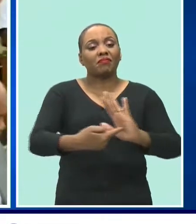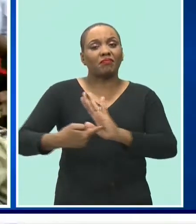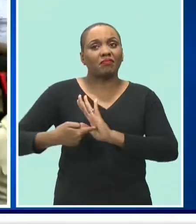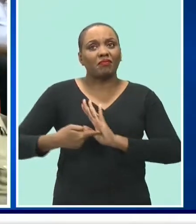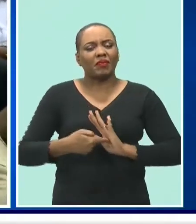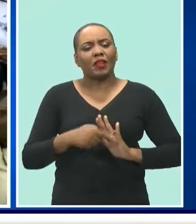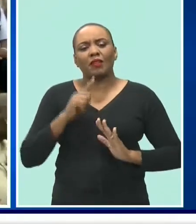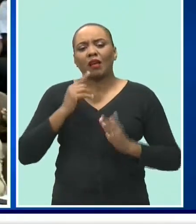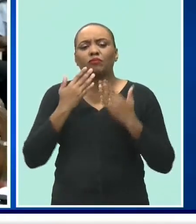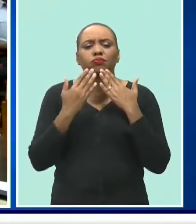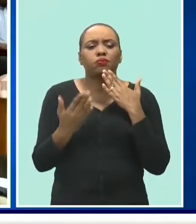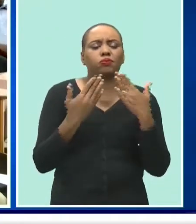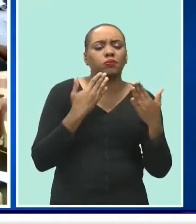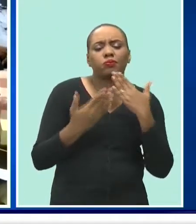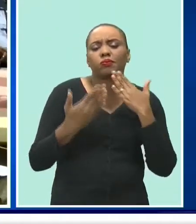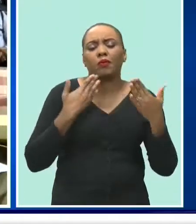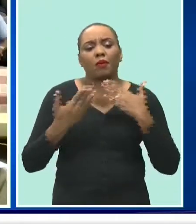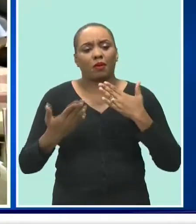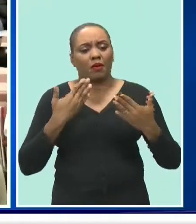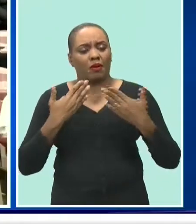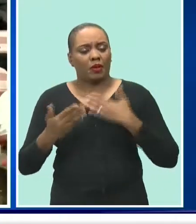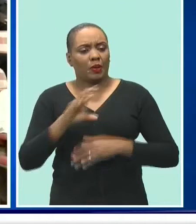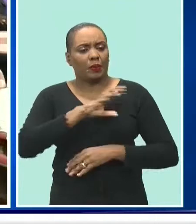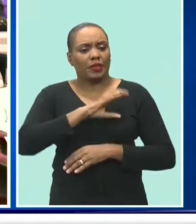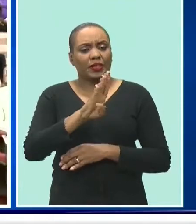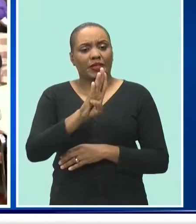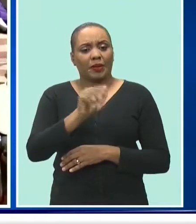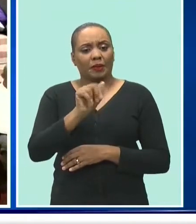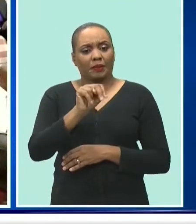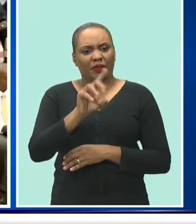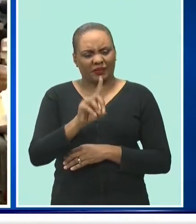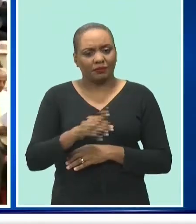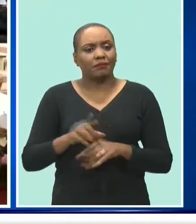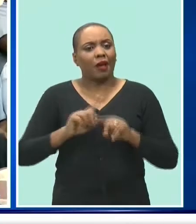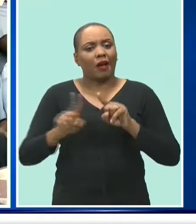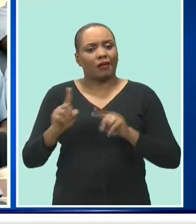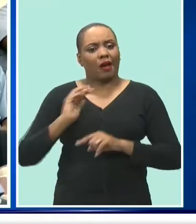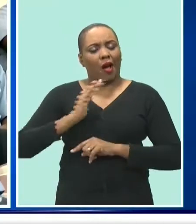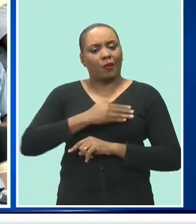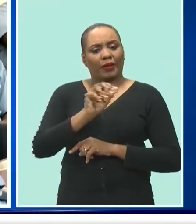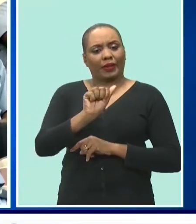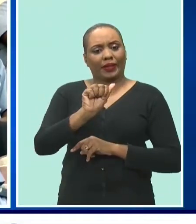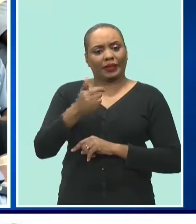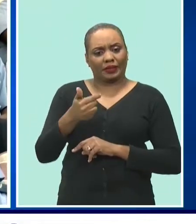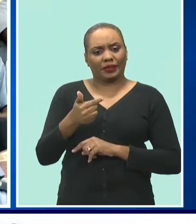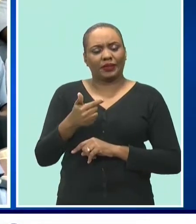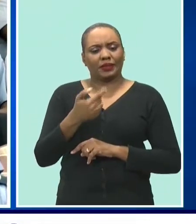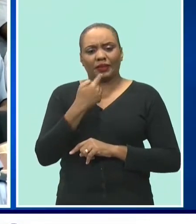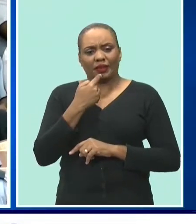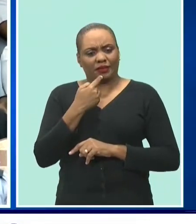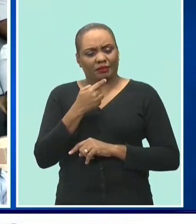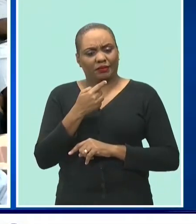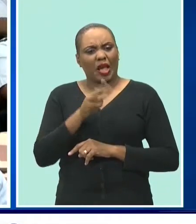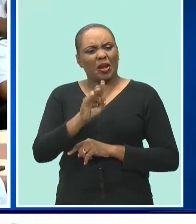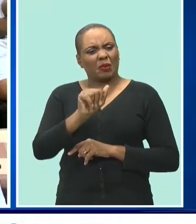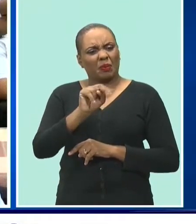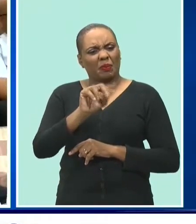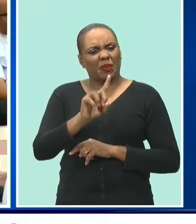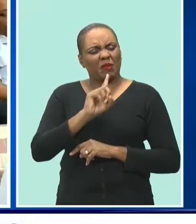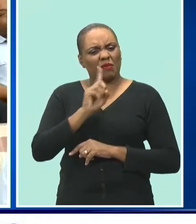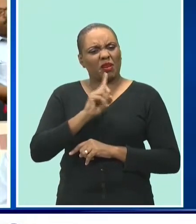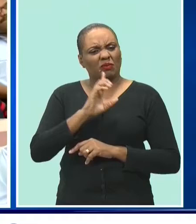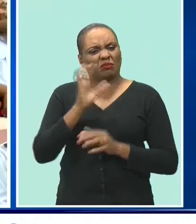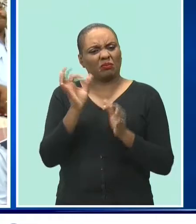of gratitude owed to the Police Force Band, Attorney General Dale Marshall says the band continues to play an integral role in